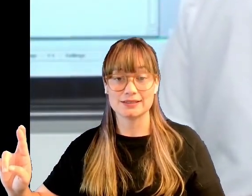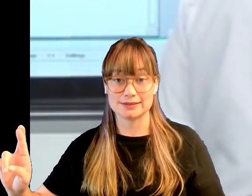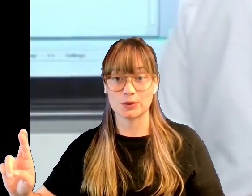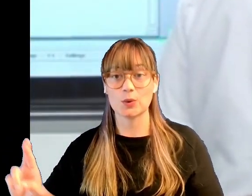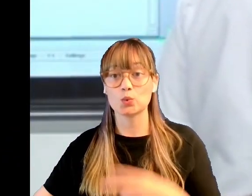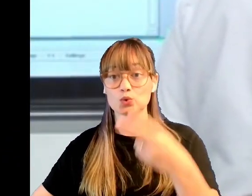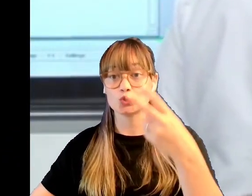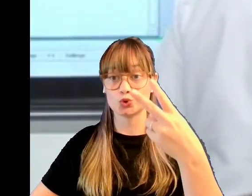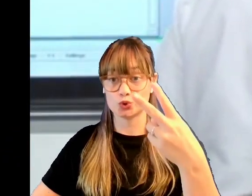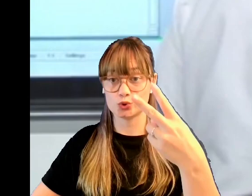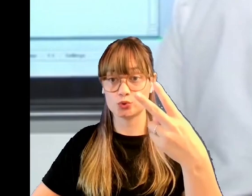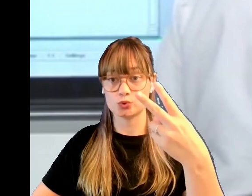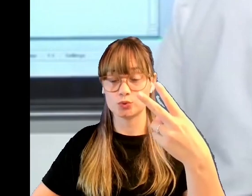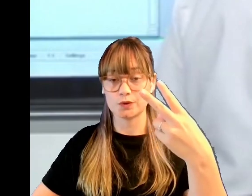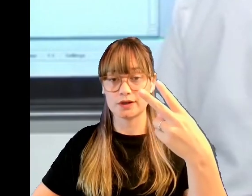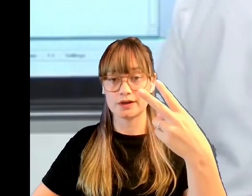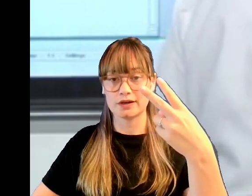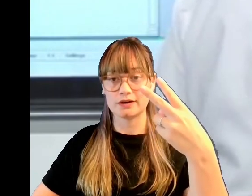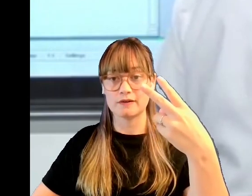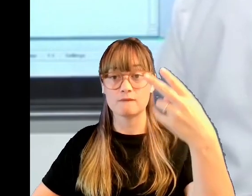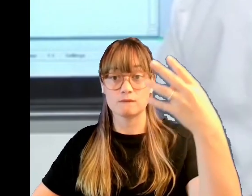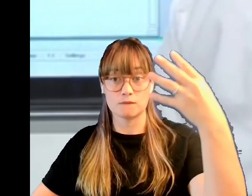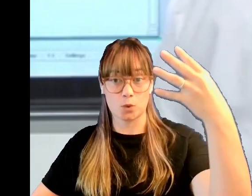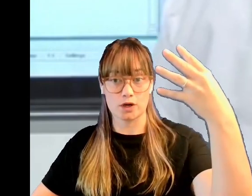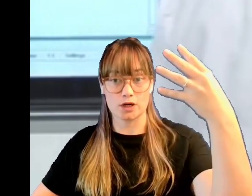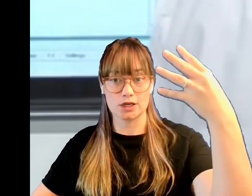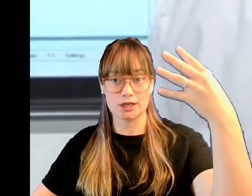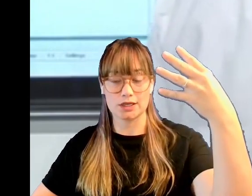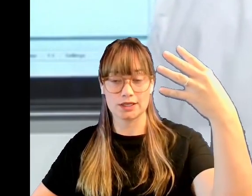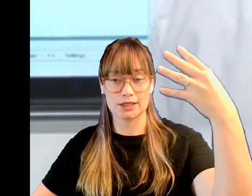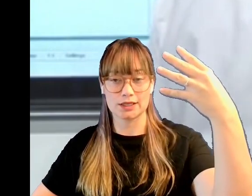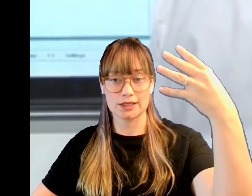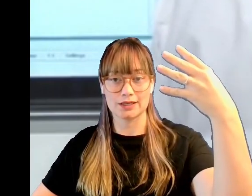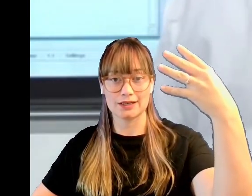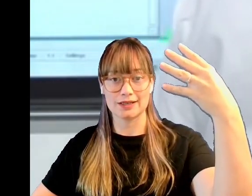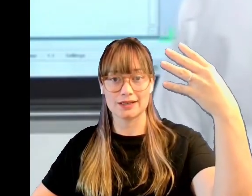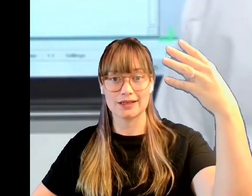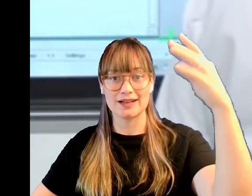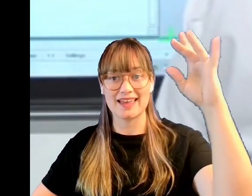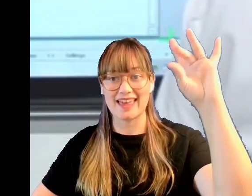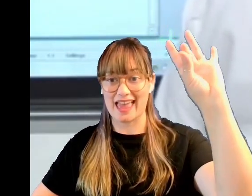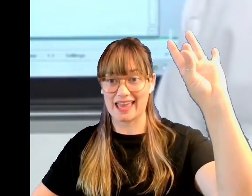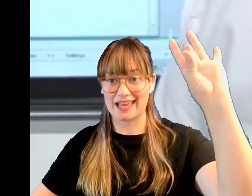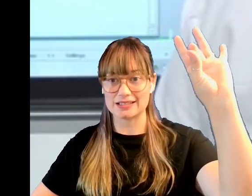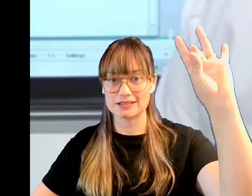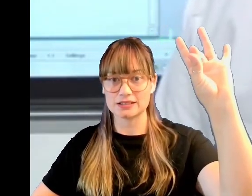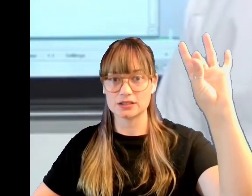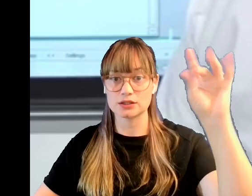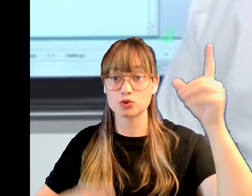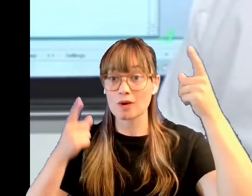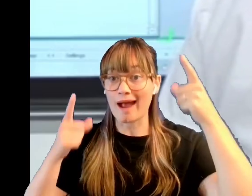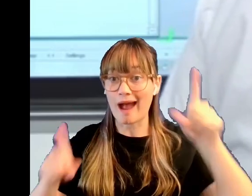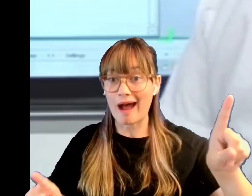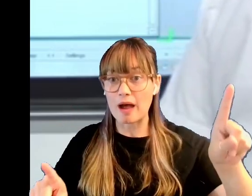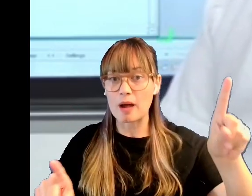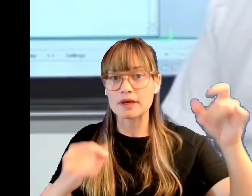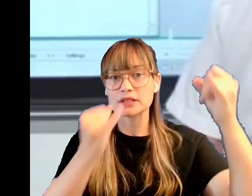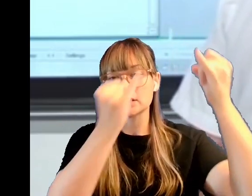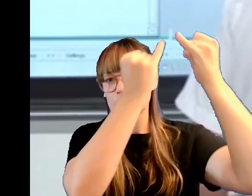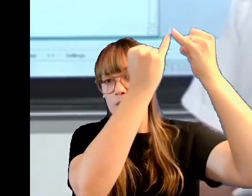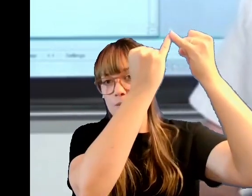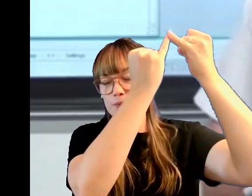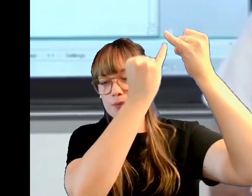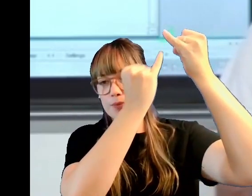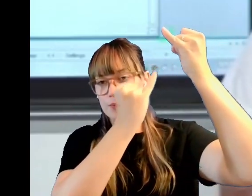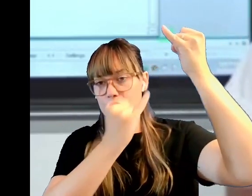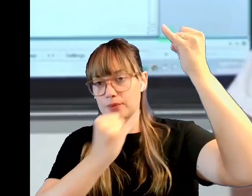-1 2, -2 4, -3 8, and so forth. So our